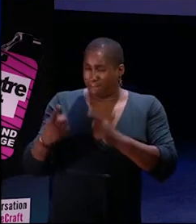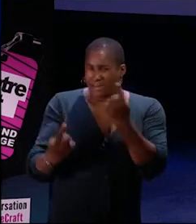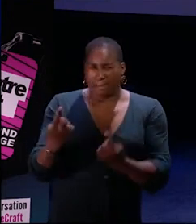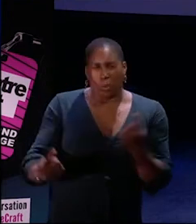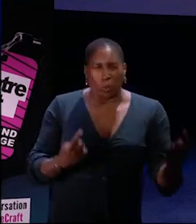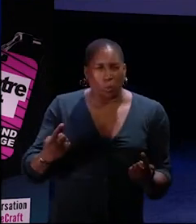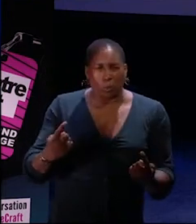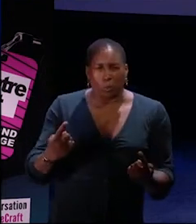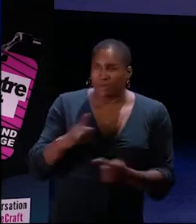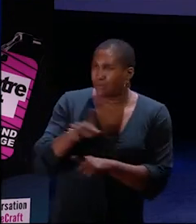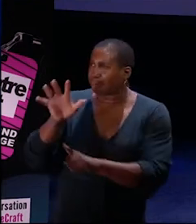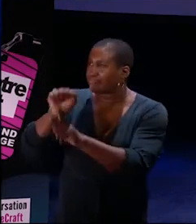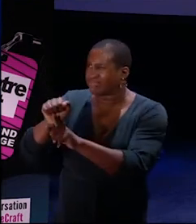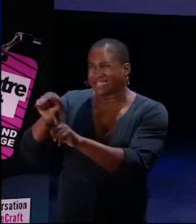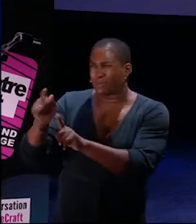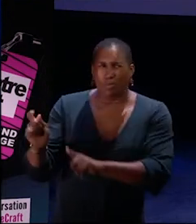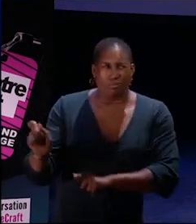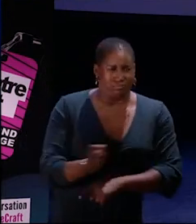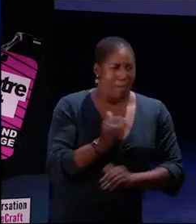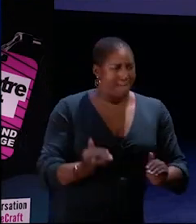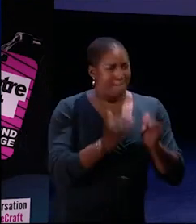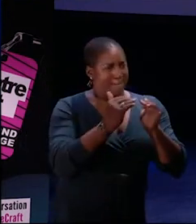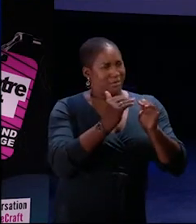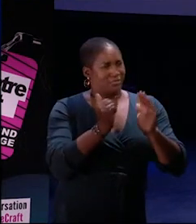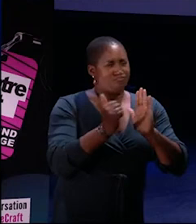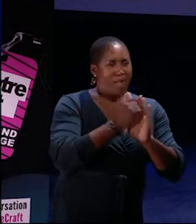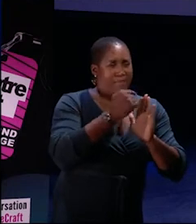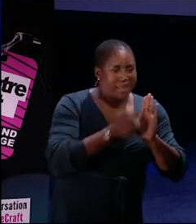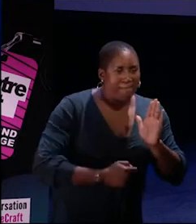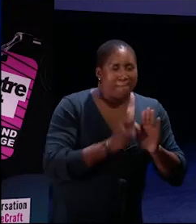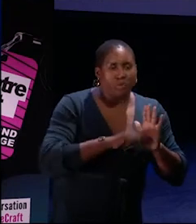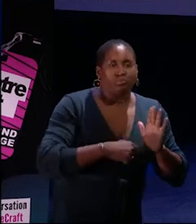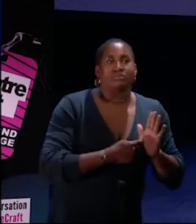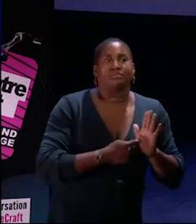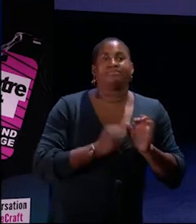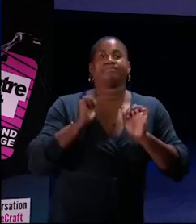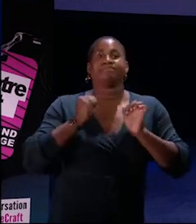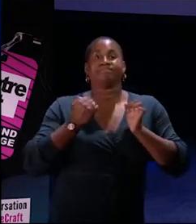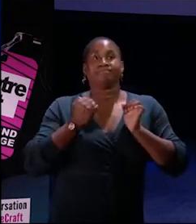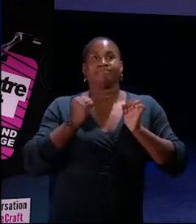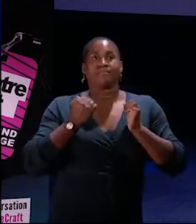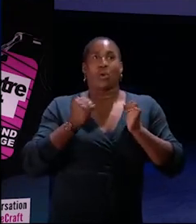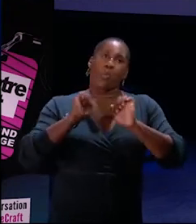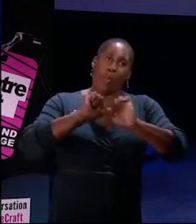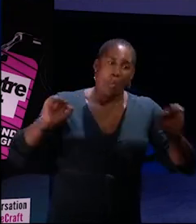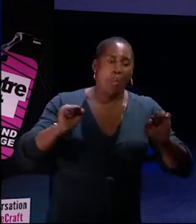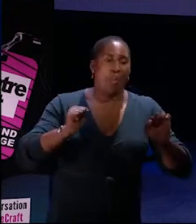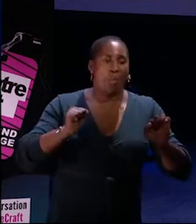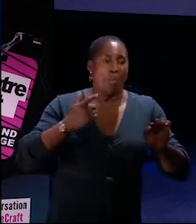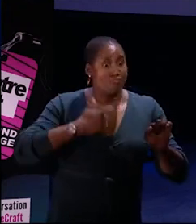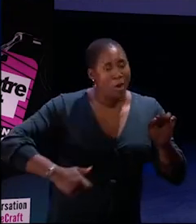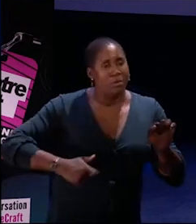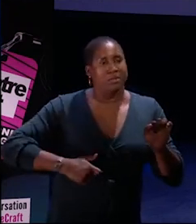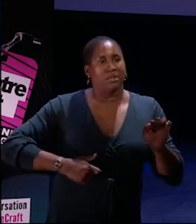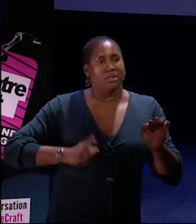And part of your journey through this industry is about finding your voice and finding what interests you and what stories you want to participate